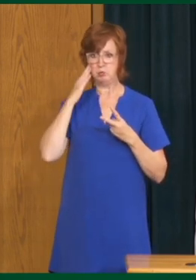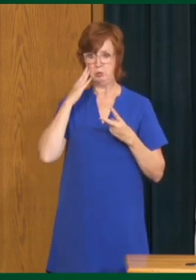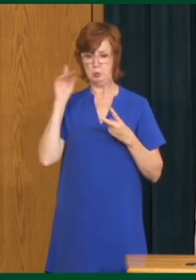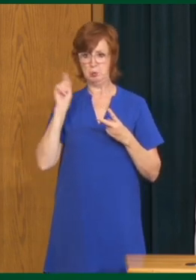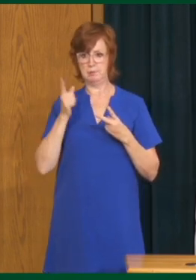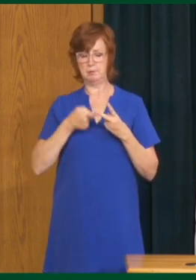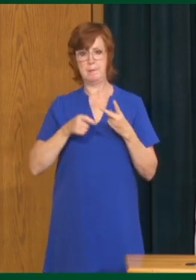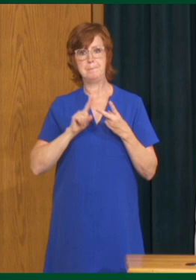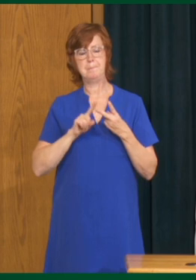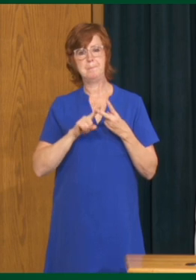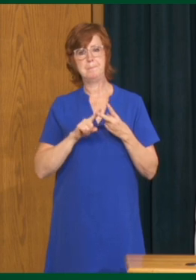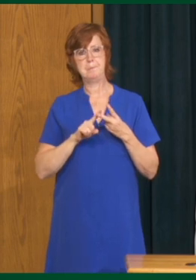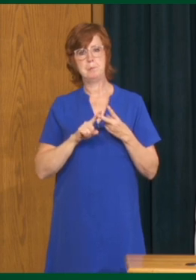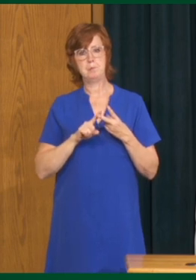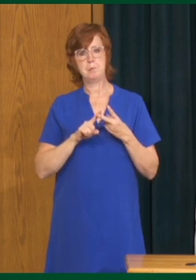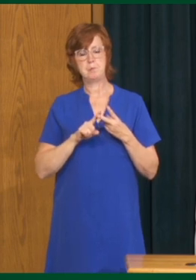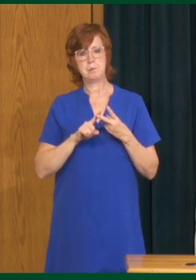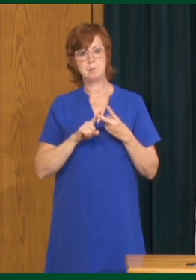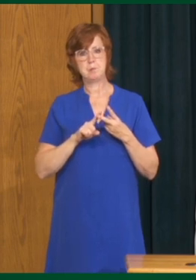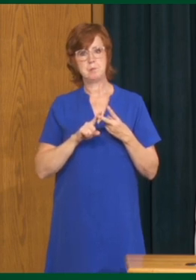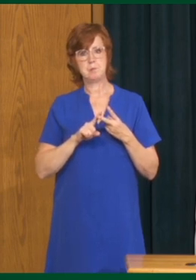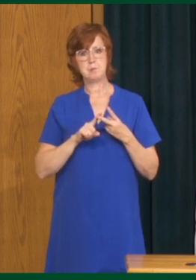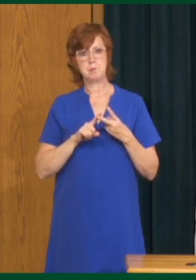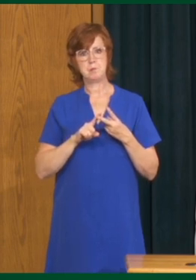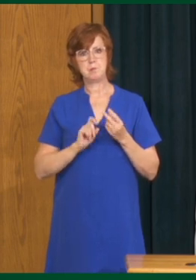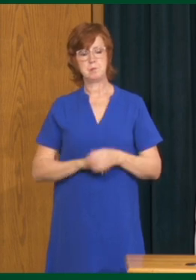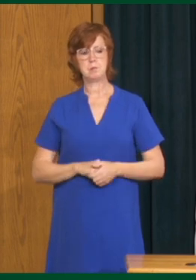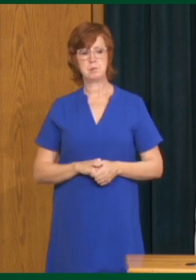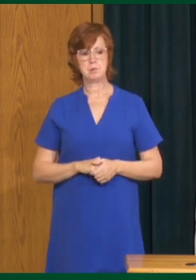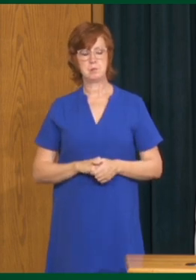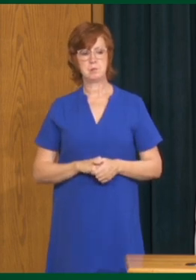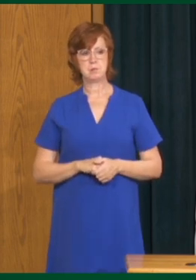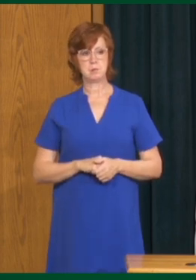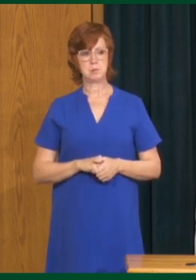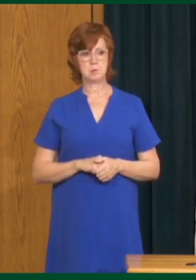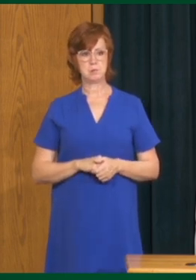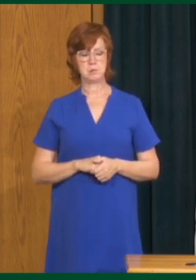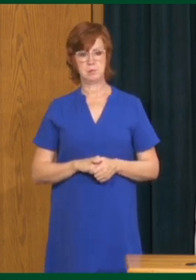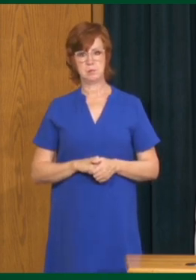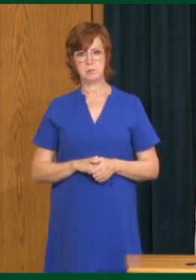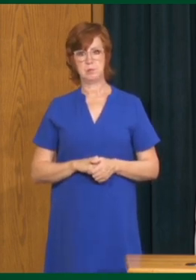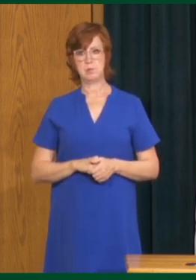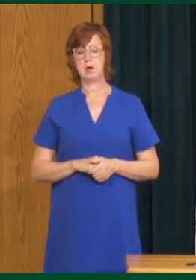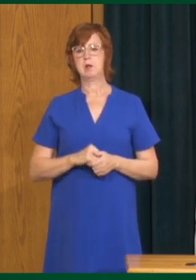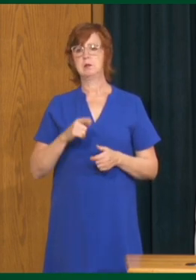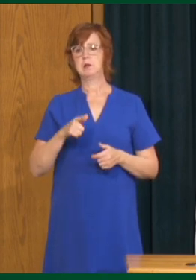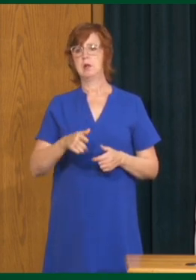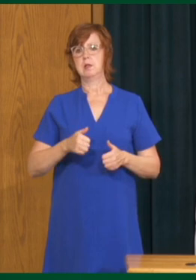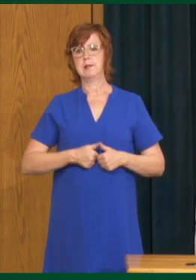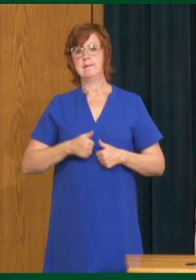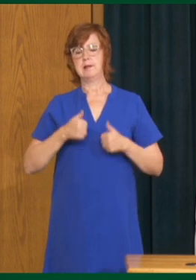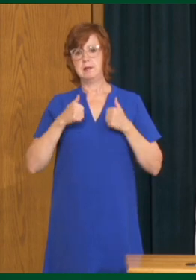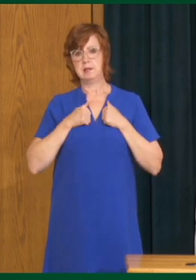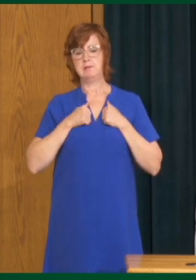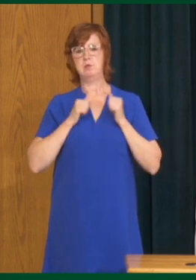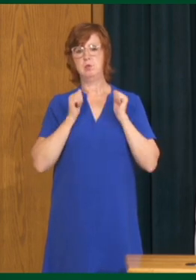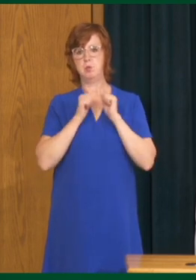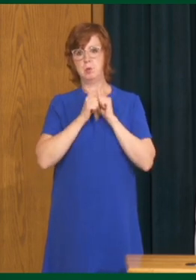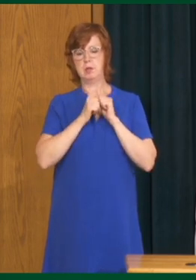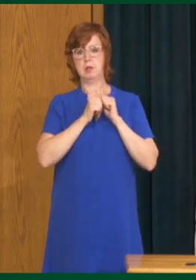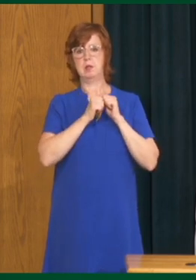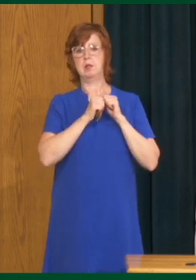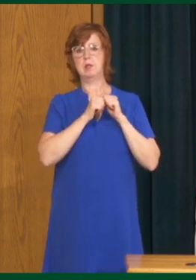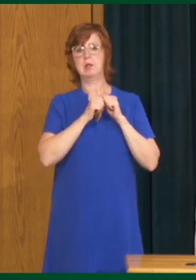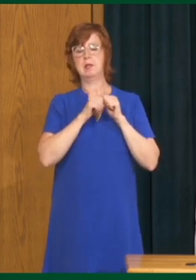to several outbreak investigations in several communities with communal living arrangements. So those are all